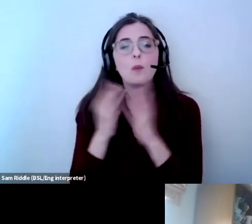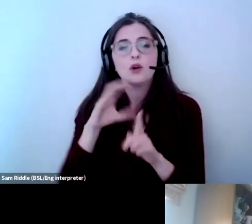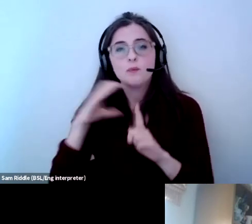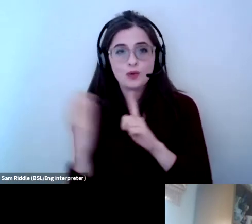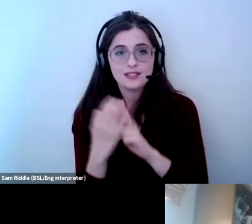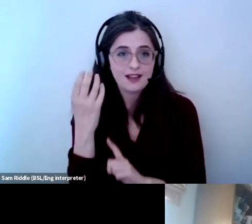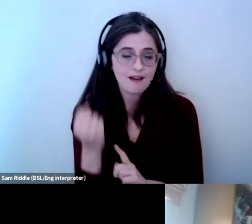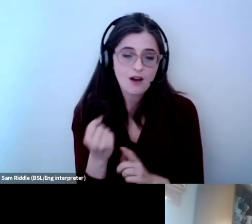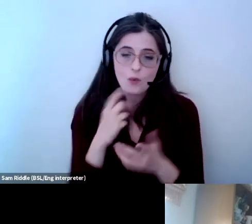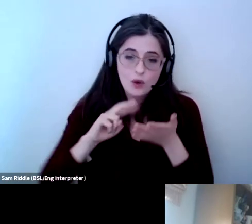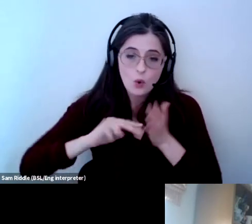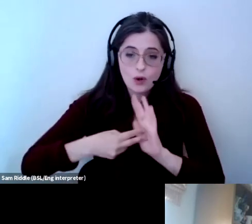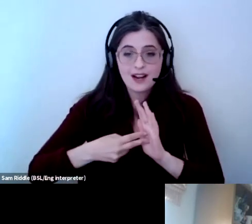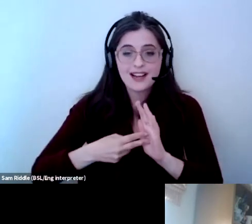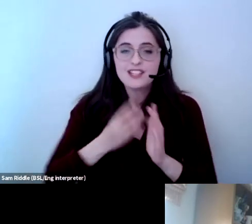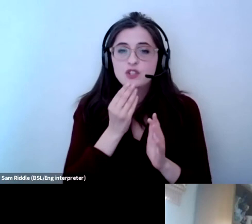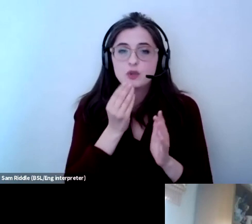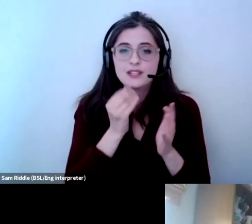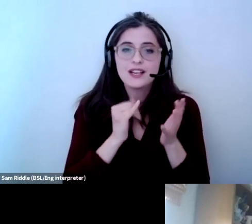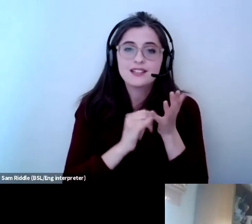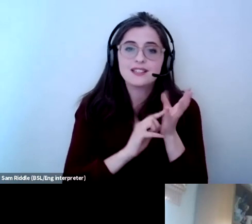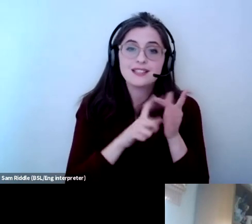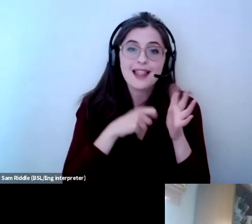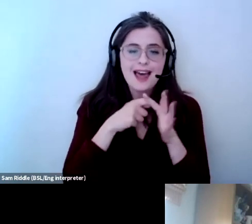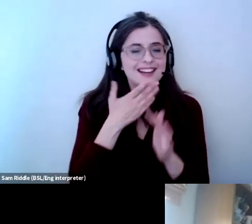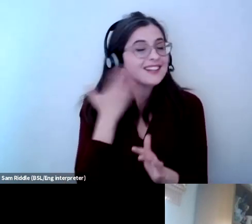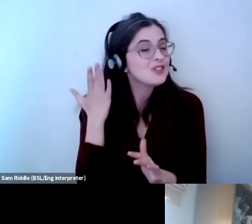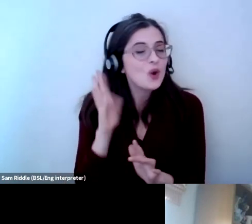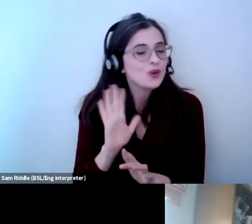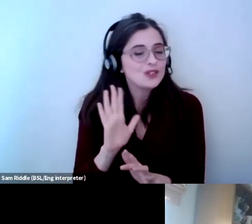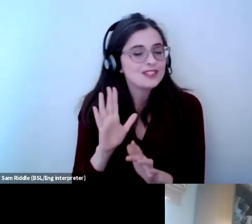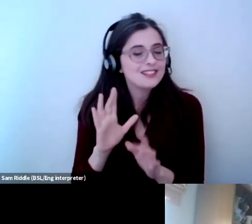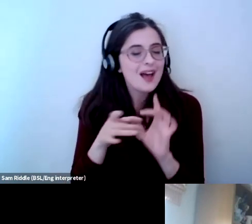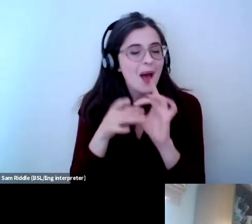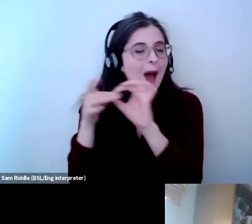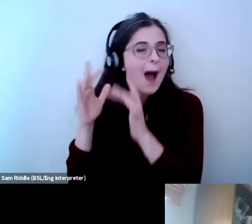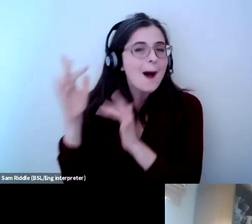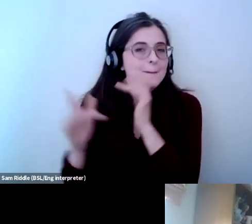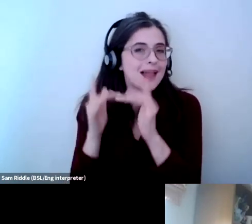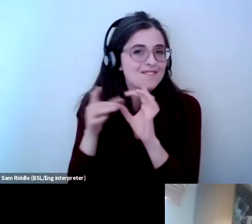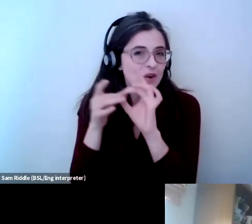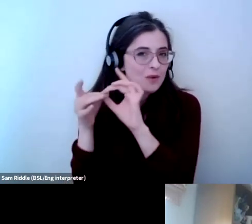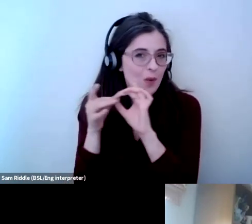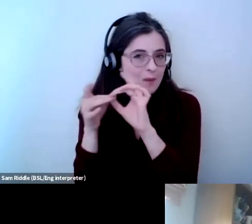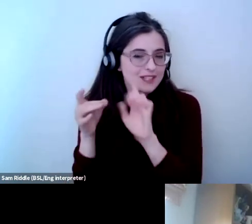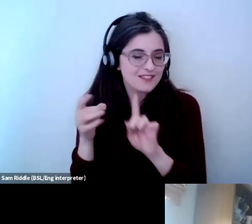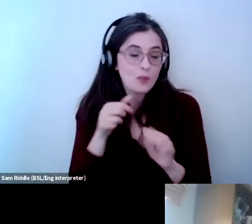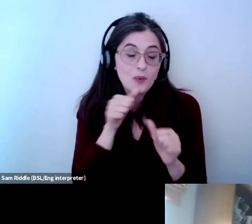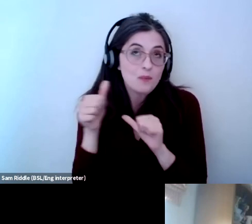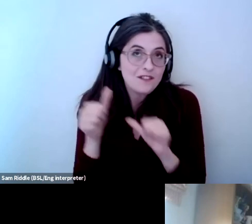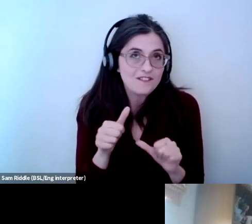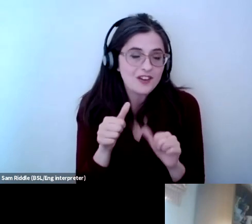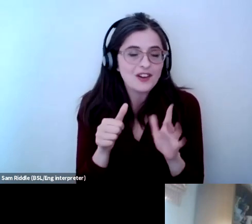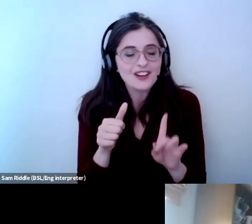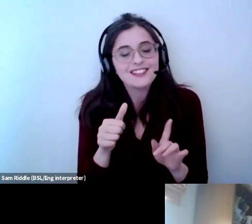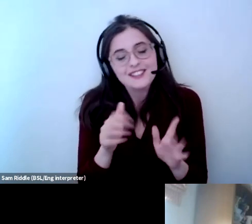We organize on Slack, which is not a platform cooperative, but we'd love to be organizing on more web tools that